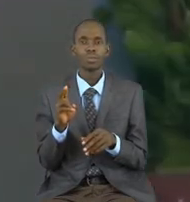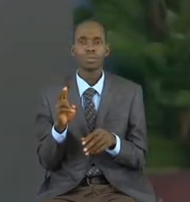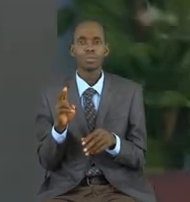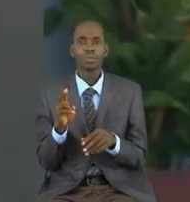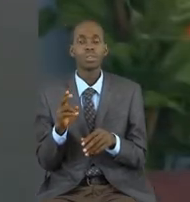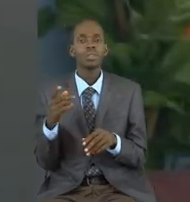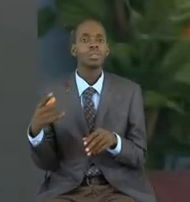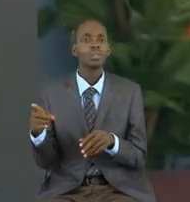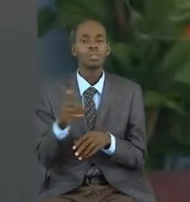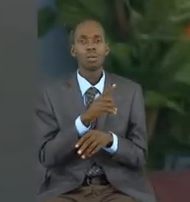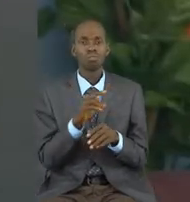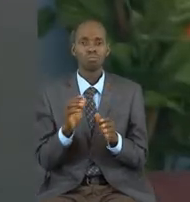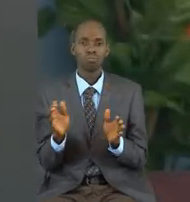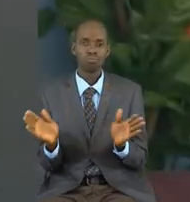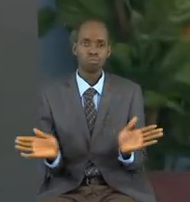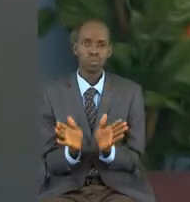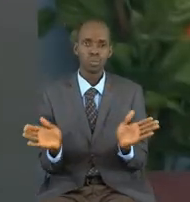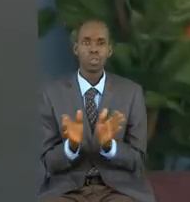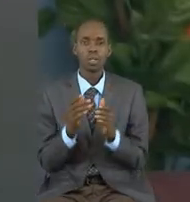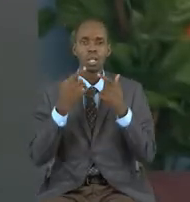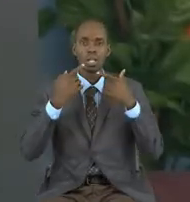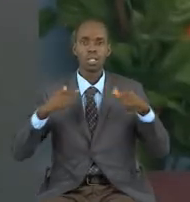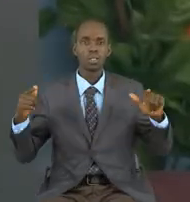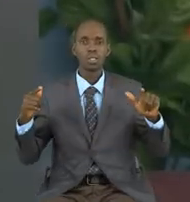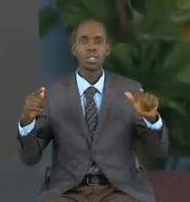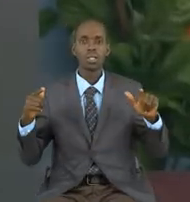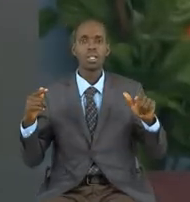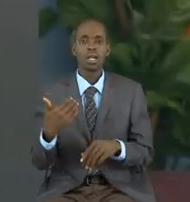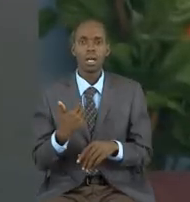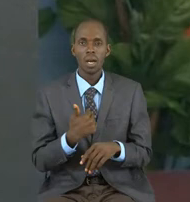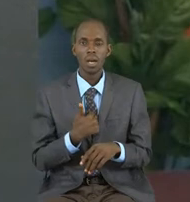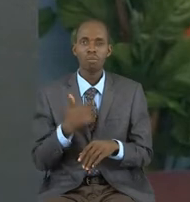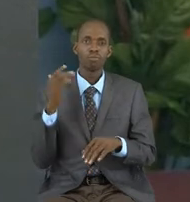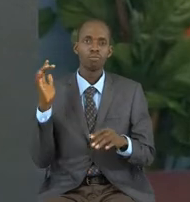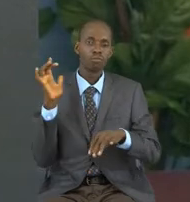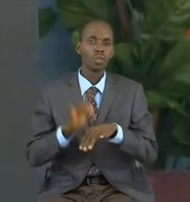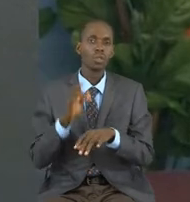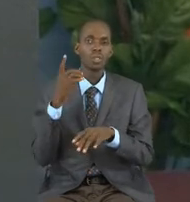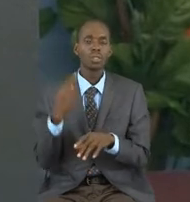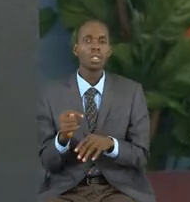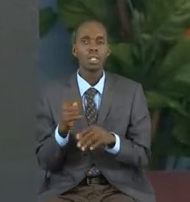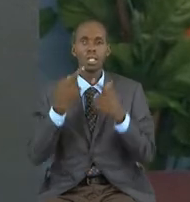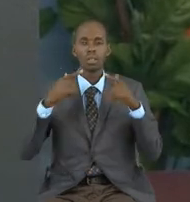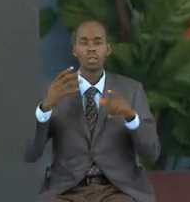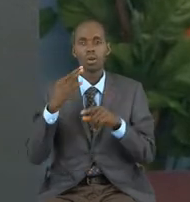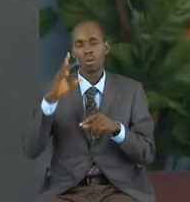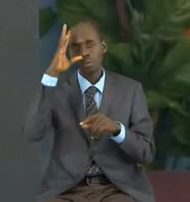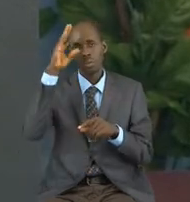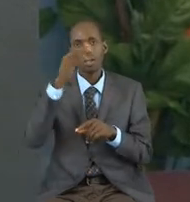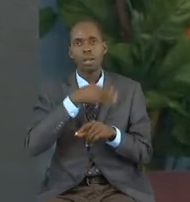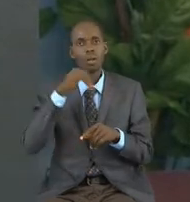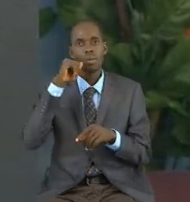persuasive language, they have mastered the use of the language of men and women, the language of